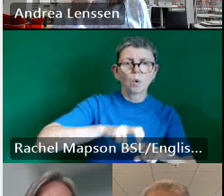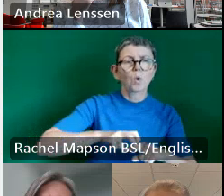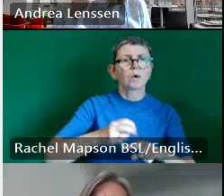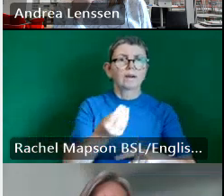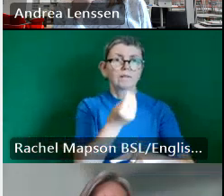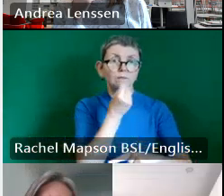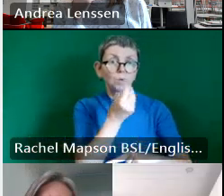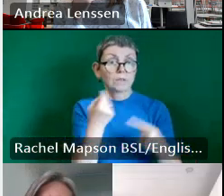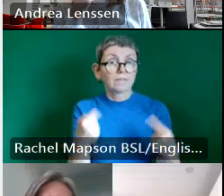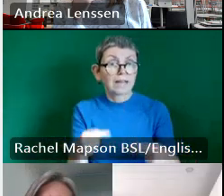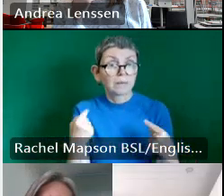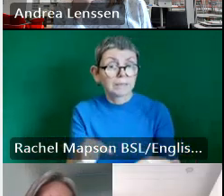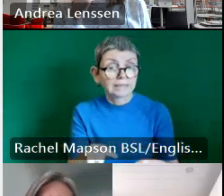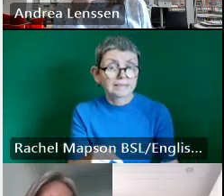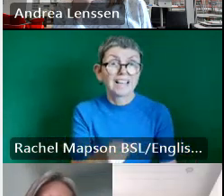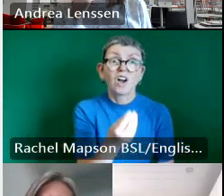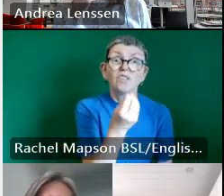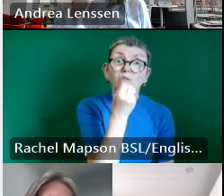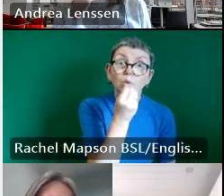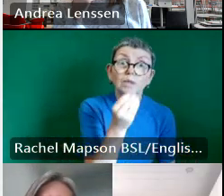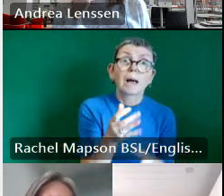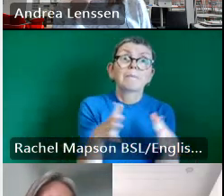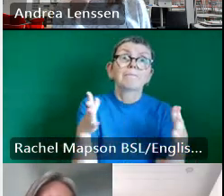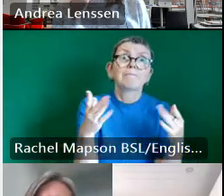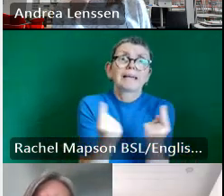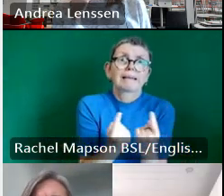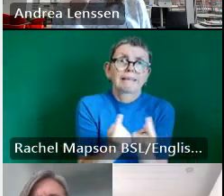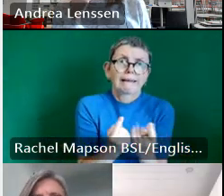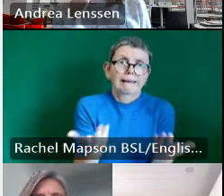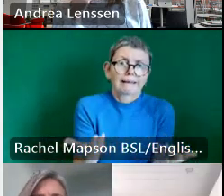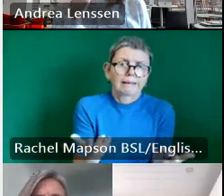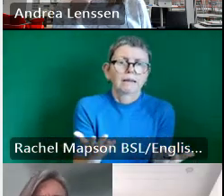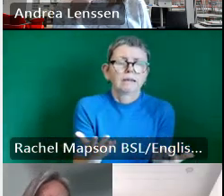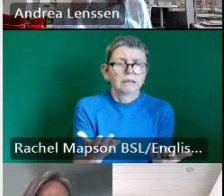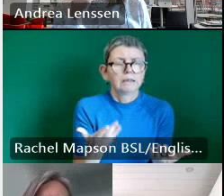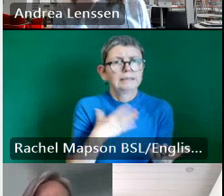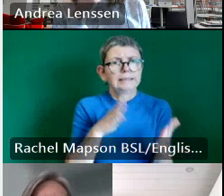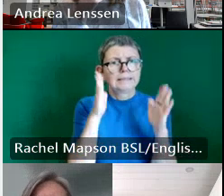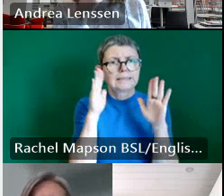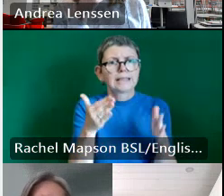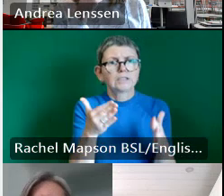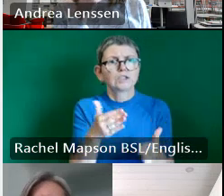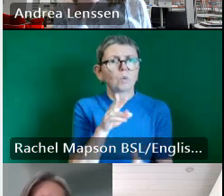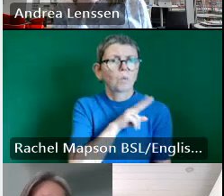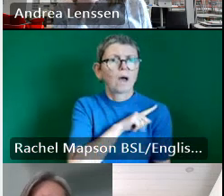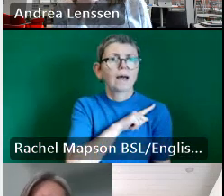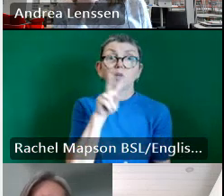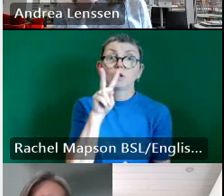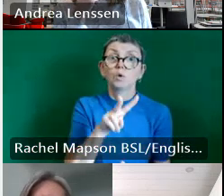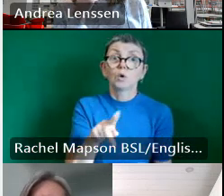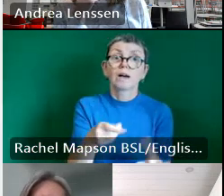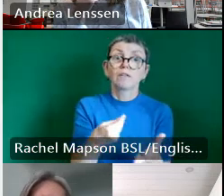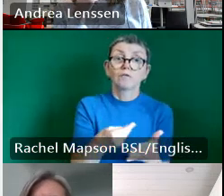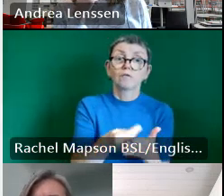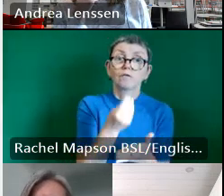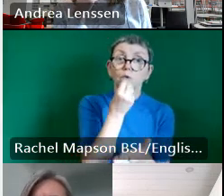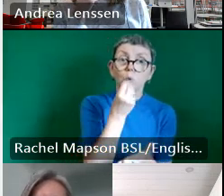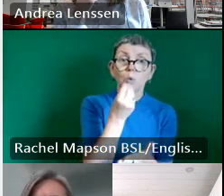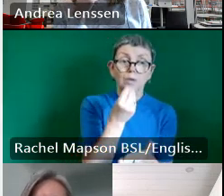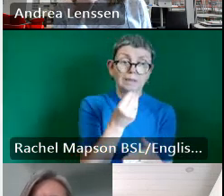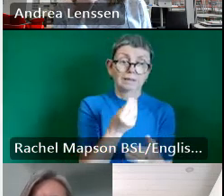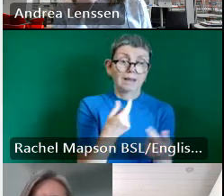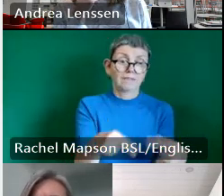is another big area that needs attention, because if you look at the food that's available in the deprived areas